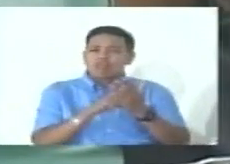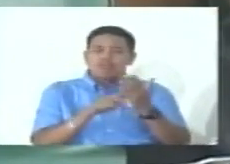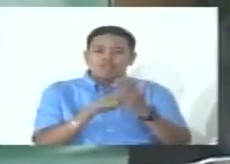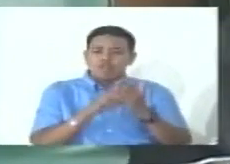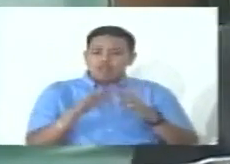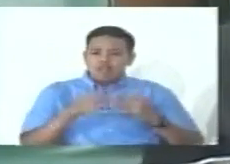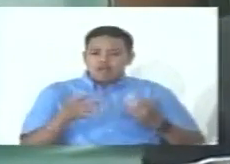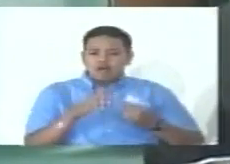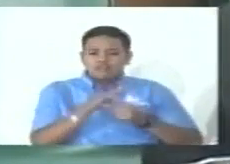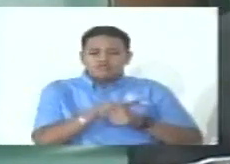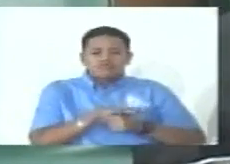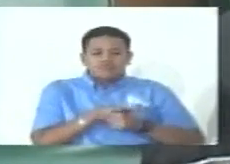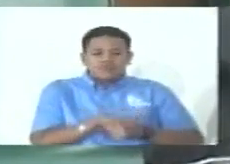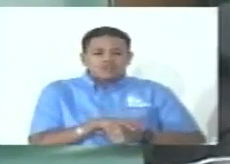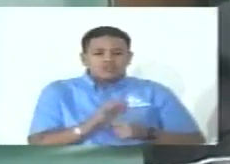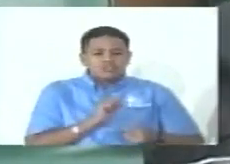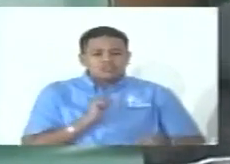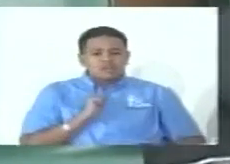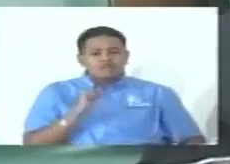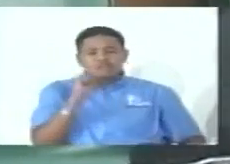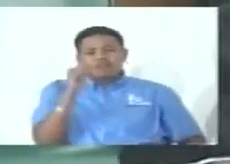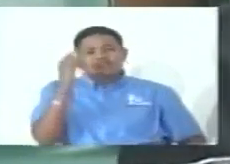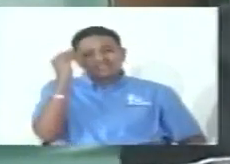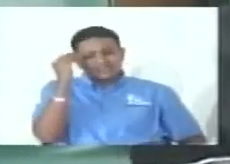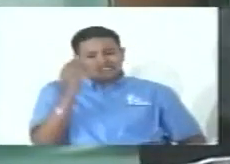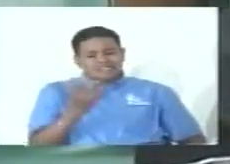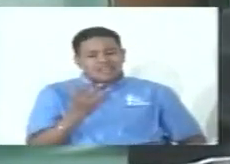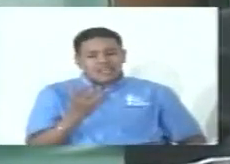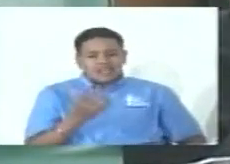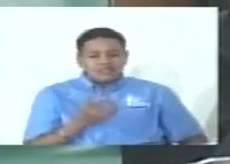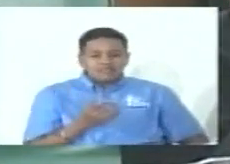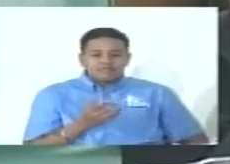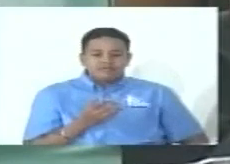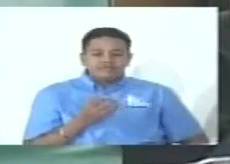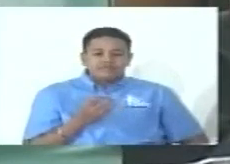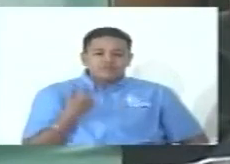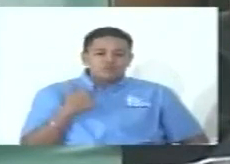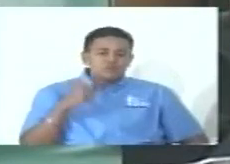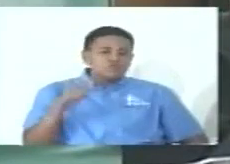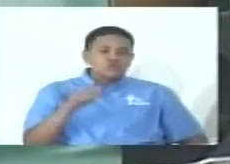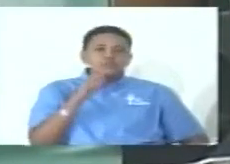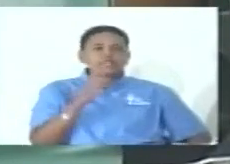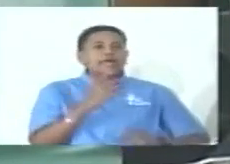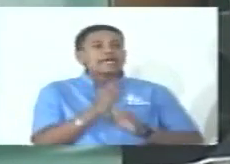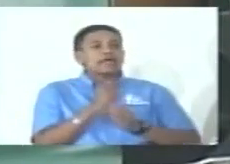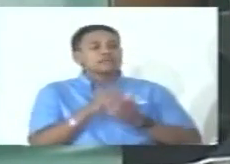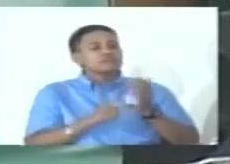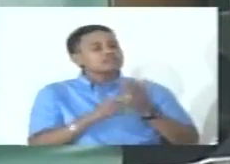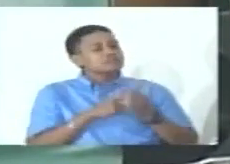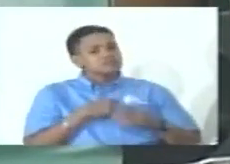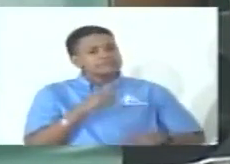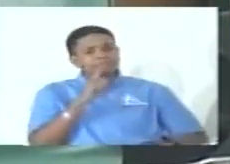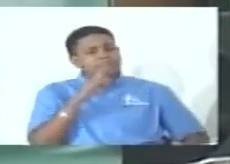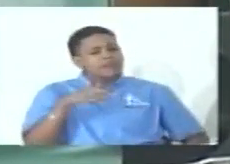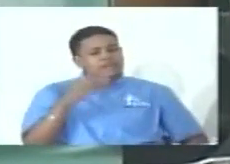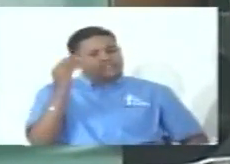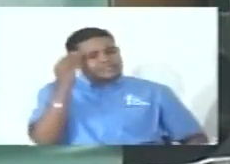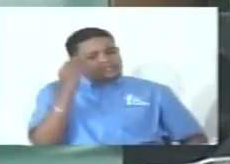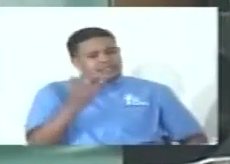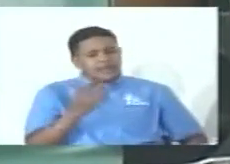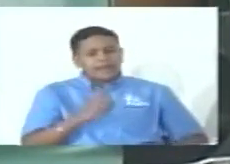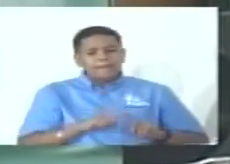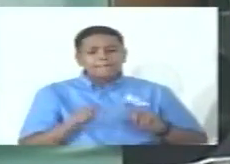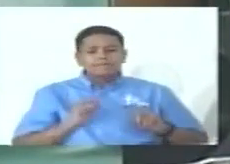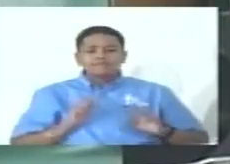stress. And I'm not saying that we are beyond criticism, but I'm imploring